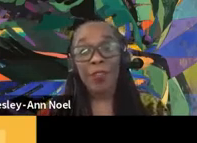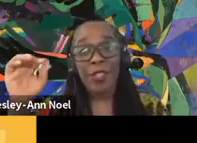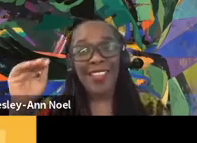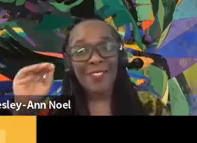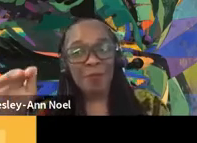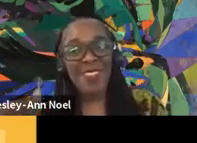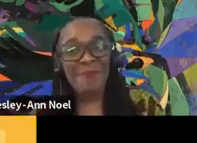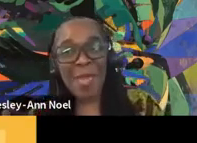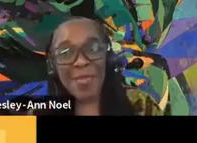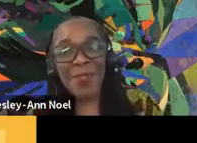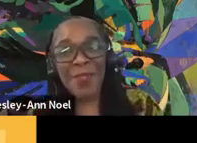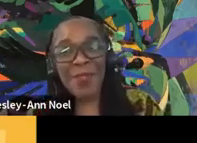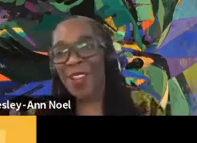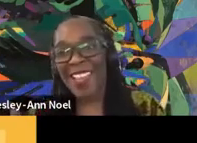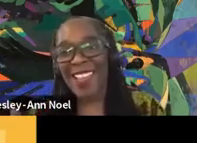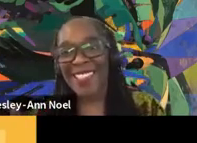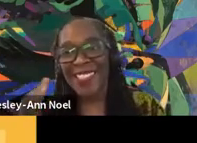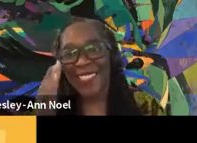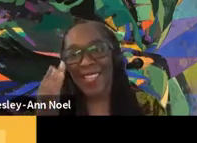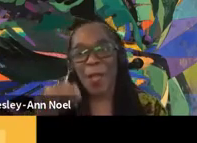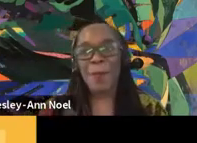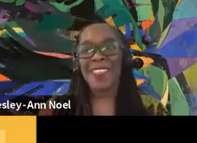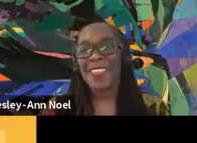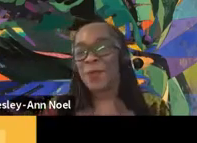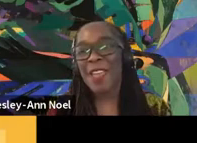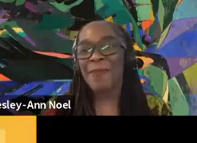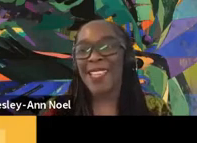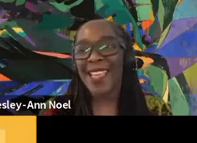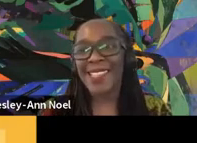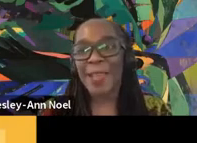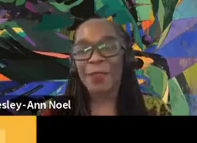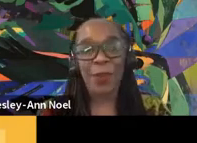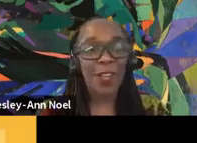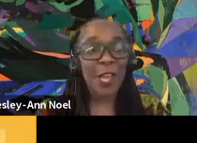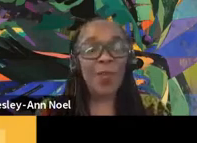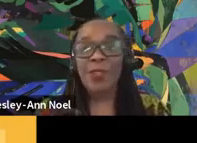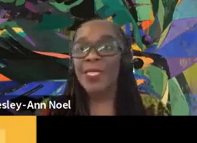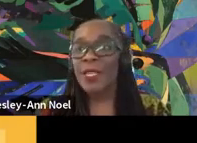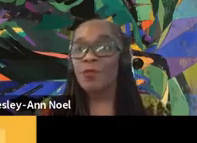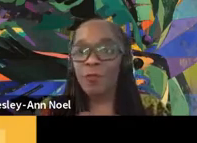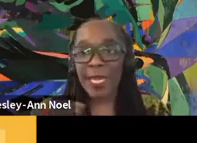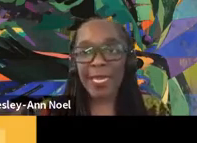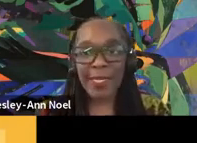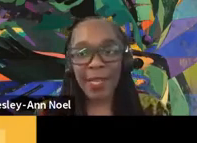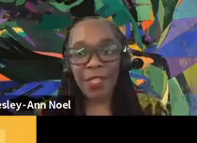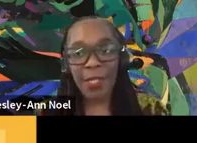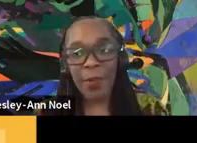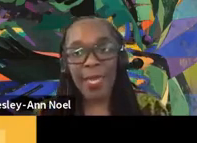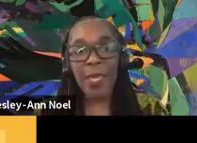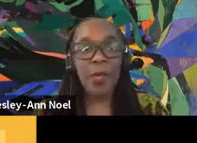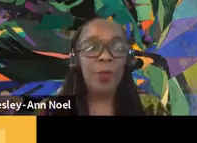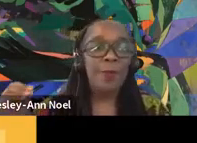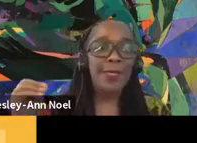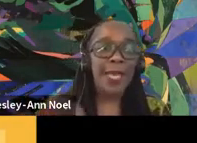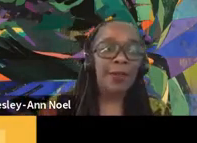And maybe you have not realized this. You may have been a guest here before. We do this in a really intentional